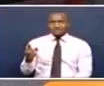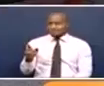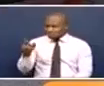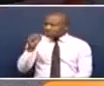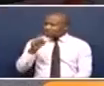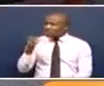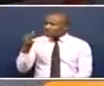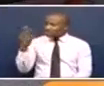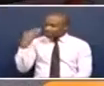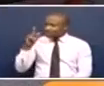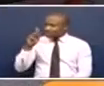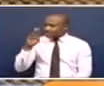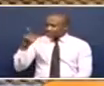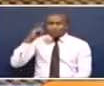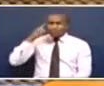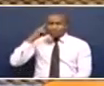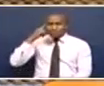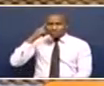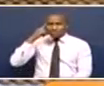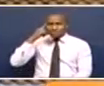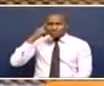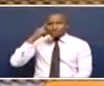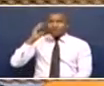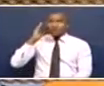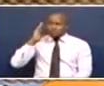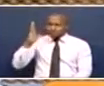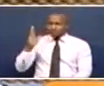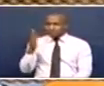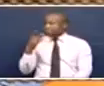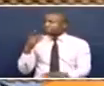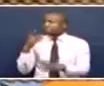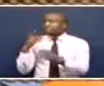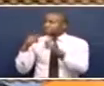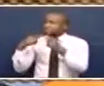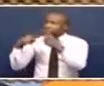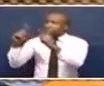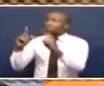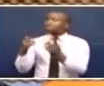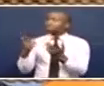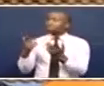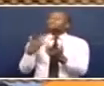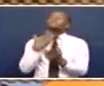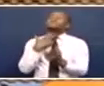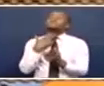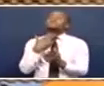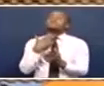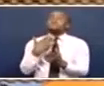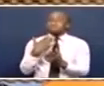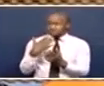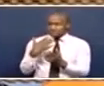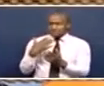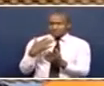When you were at KBC, did you ever think, I want to go further, I want to be those people that I'm reporting